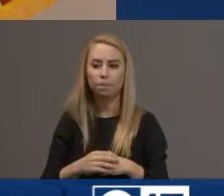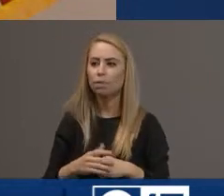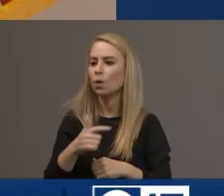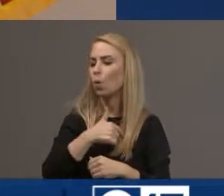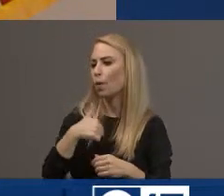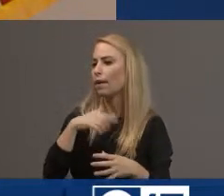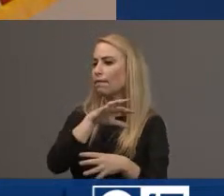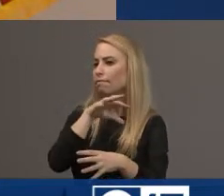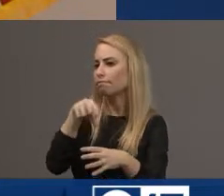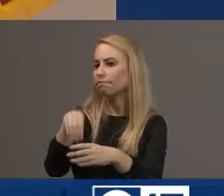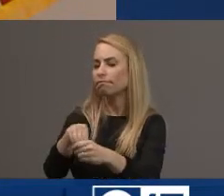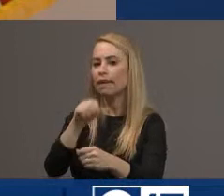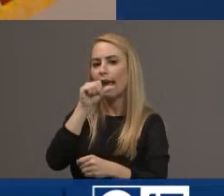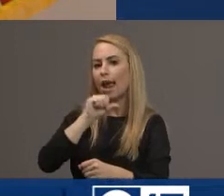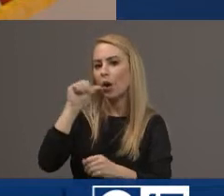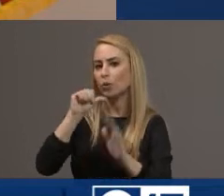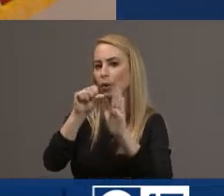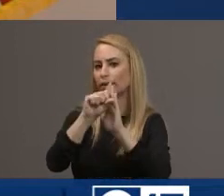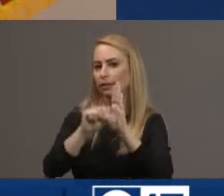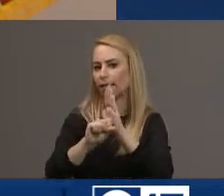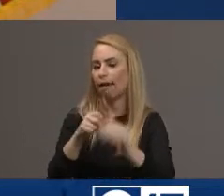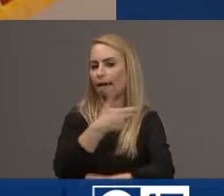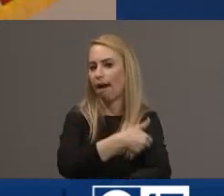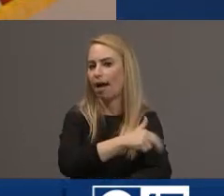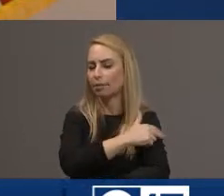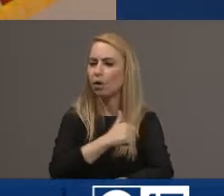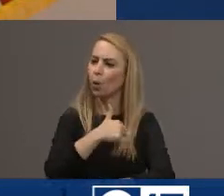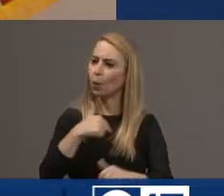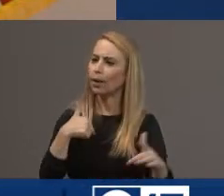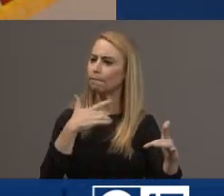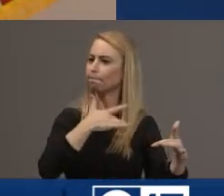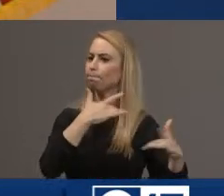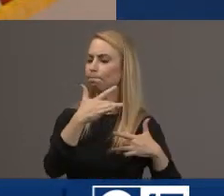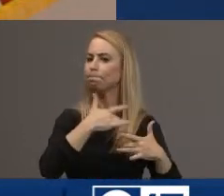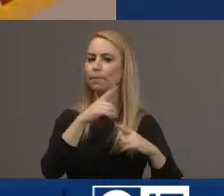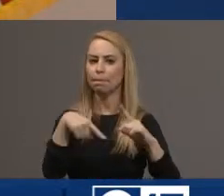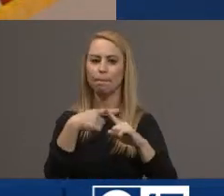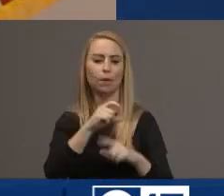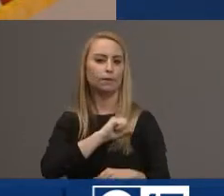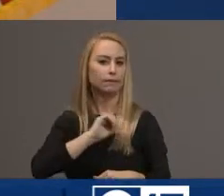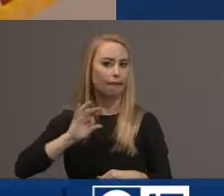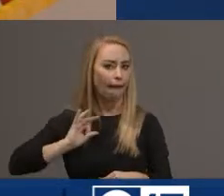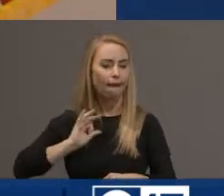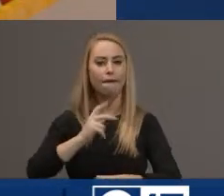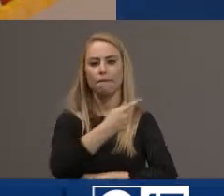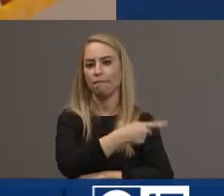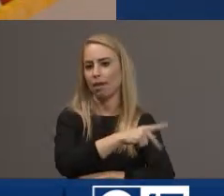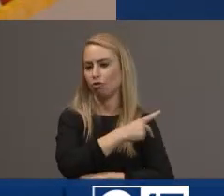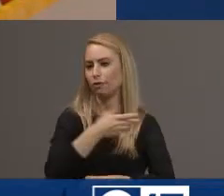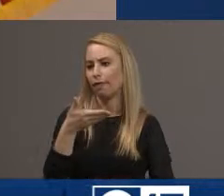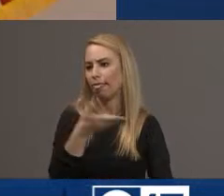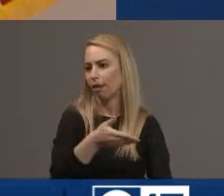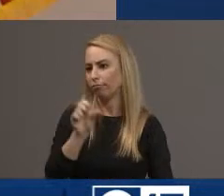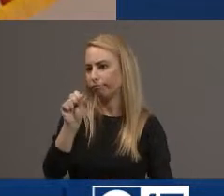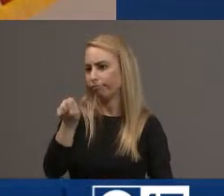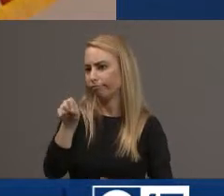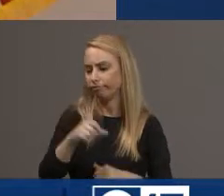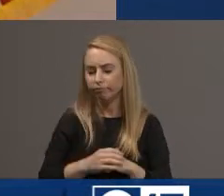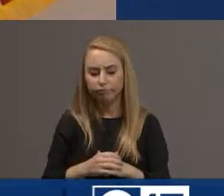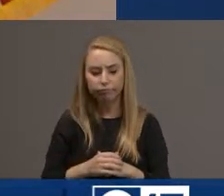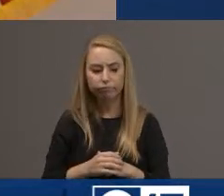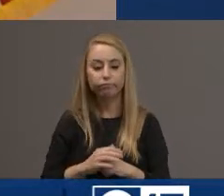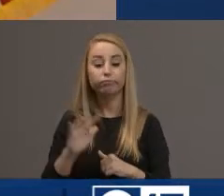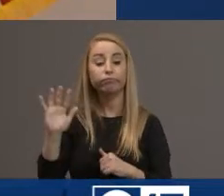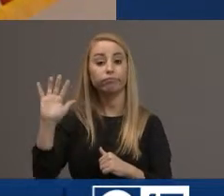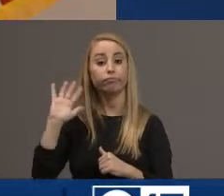the Arizona State Hospital. We are concerned about our patients and our staff out at the hospital. Back in March, when